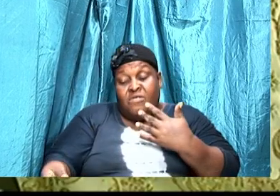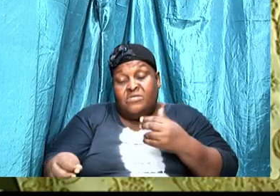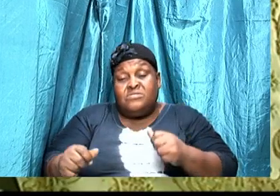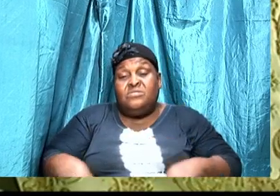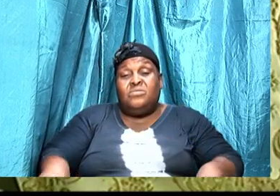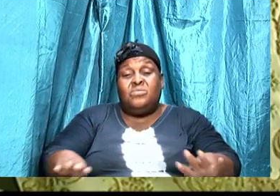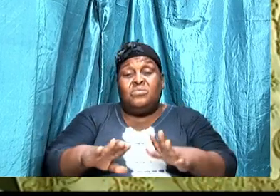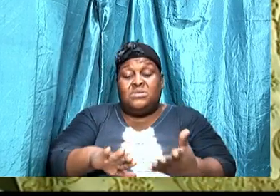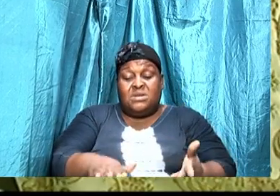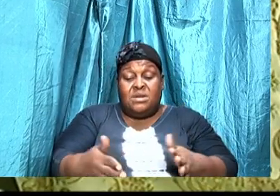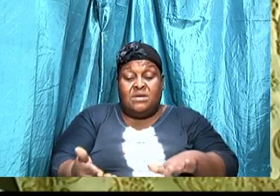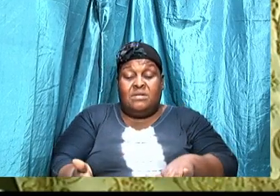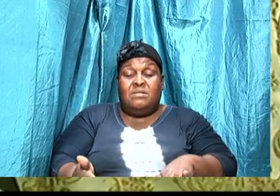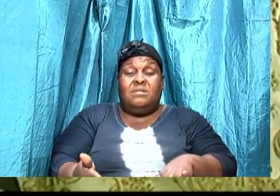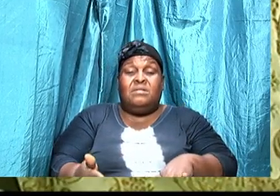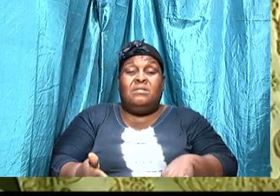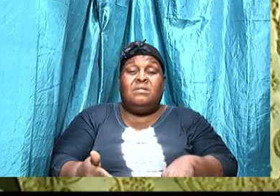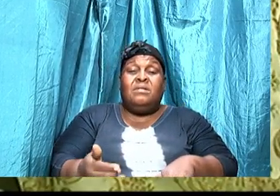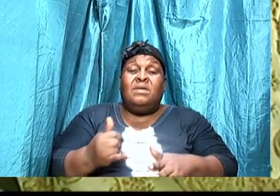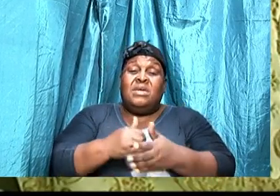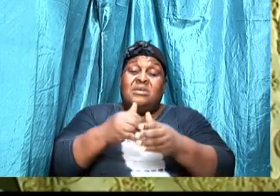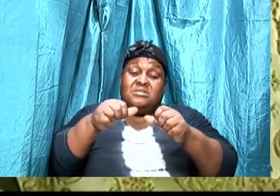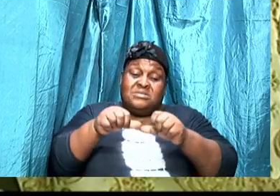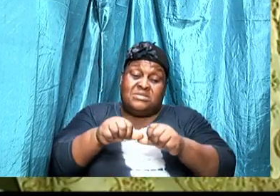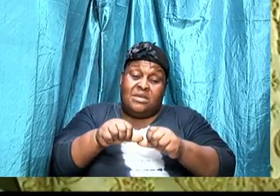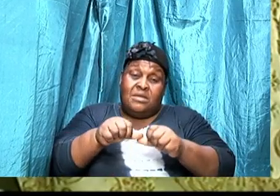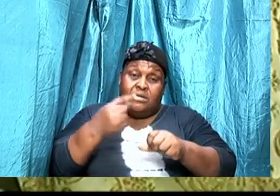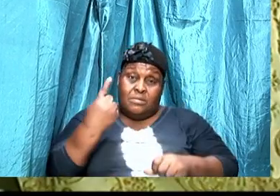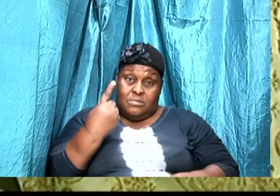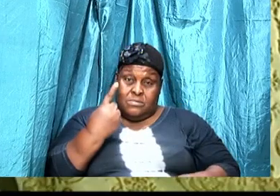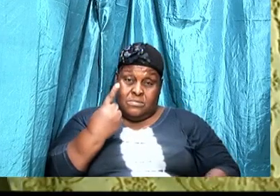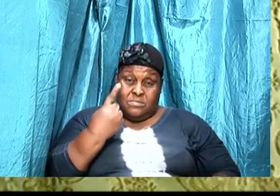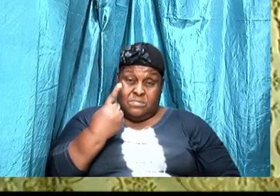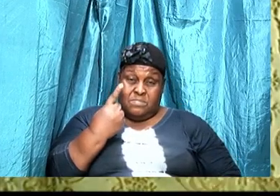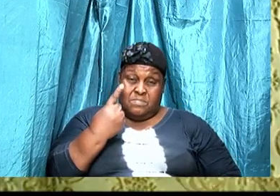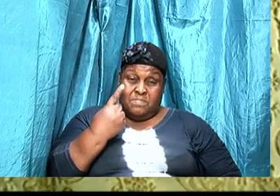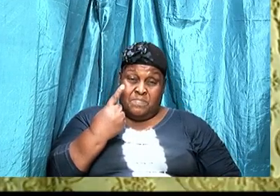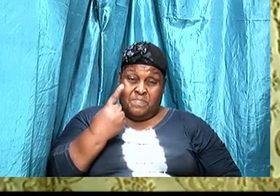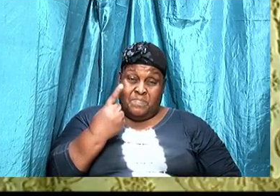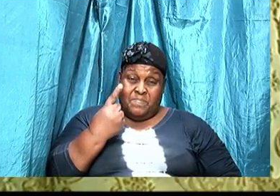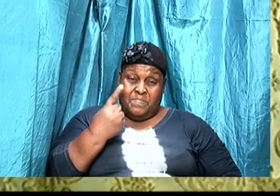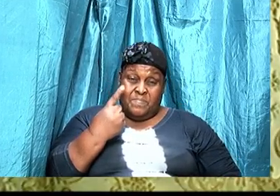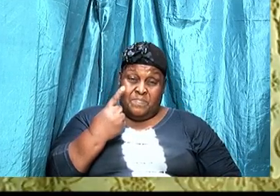die, it abideth alone. And so that